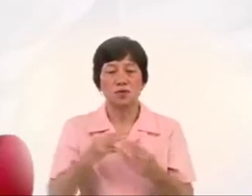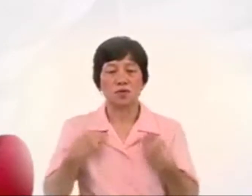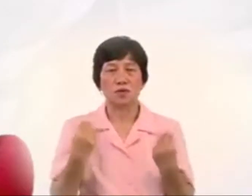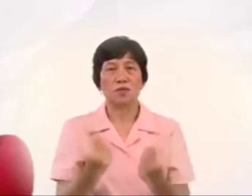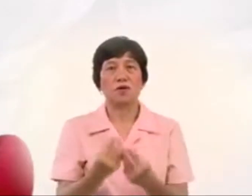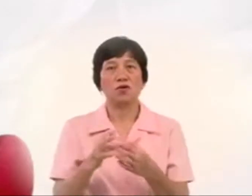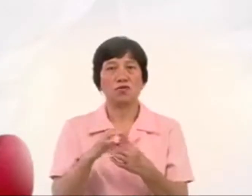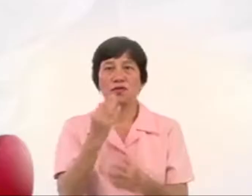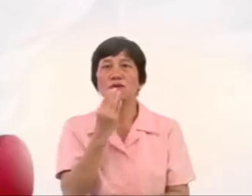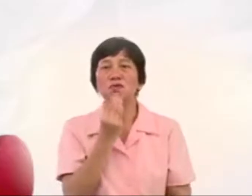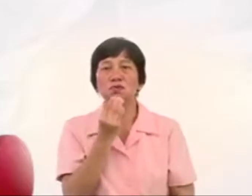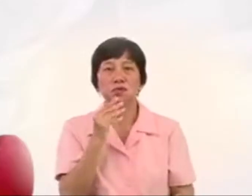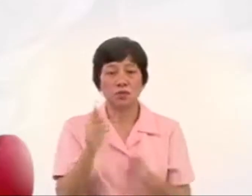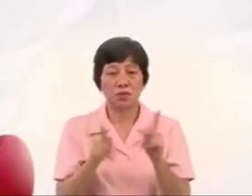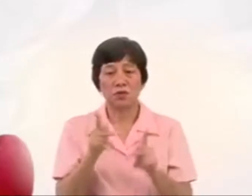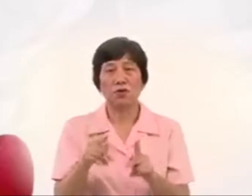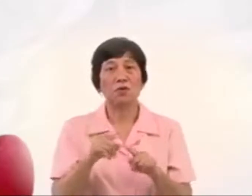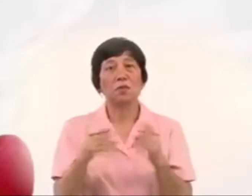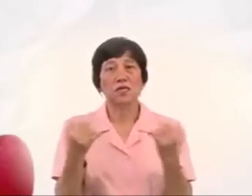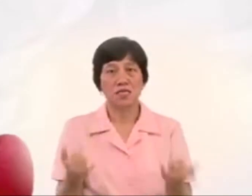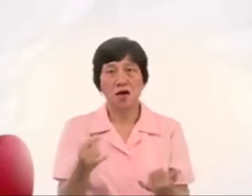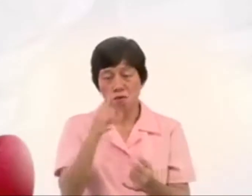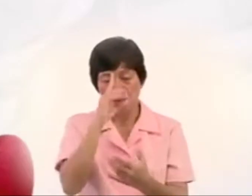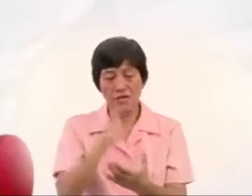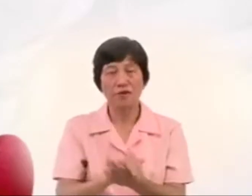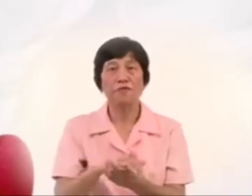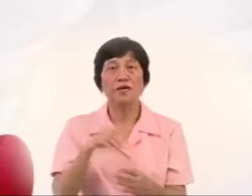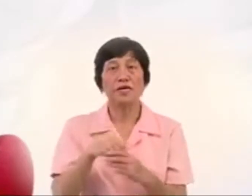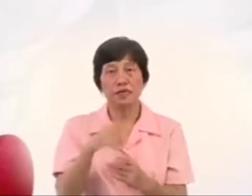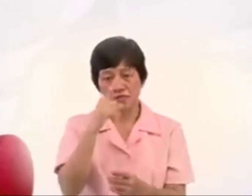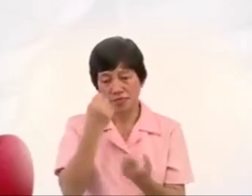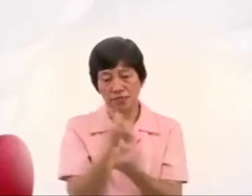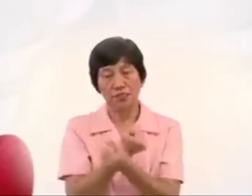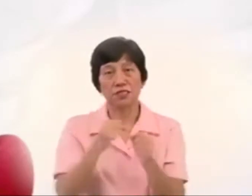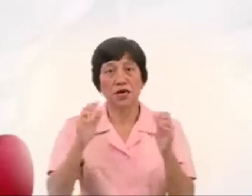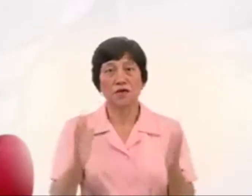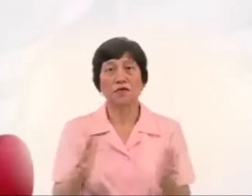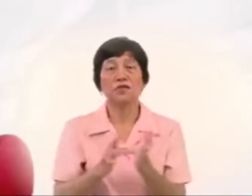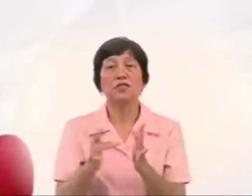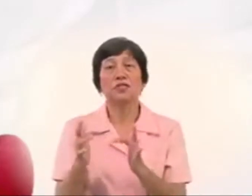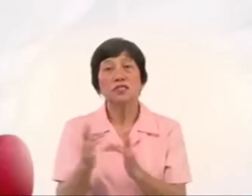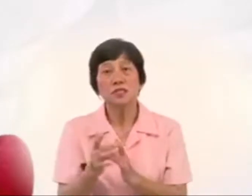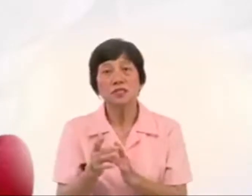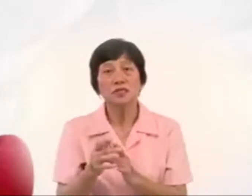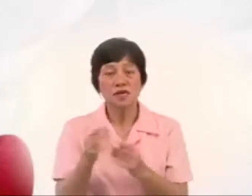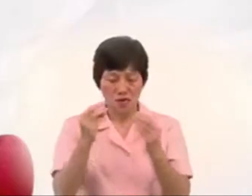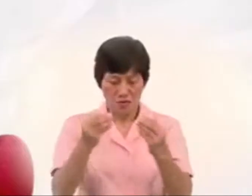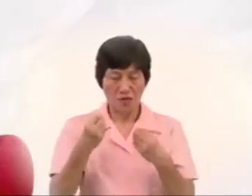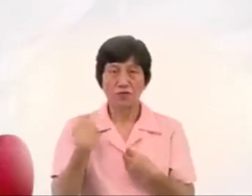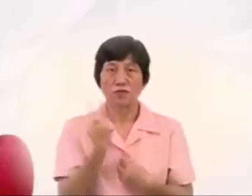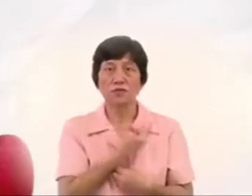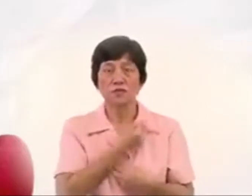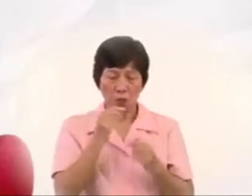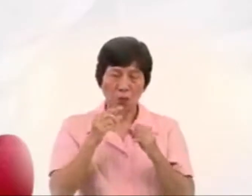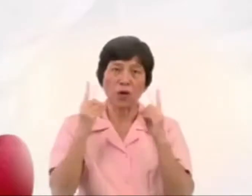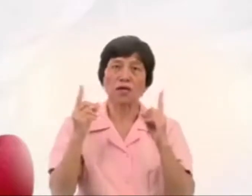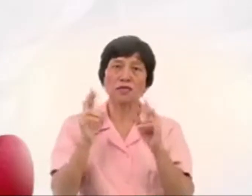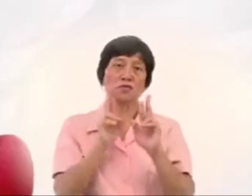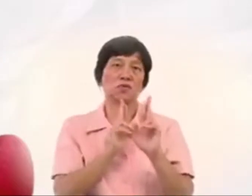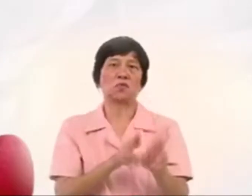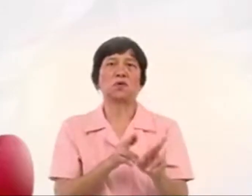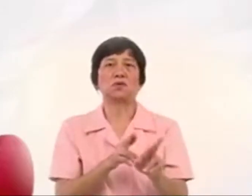Jewish people, but now believing in the Messiah Jesus, gives us a surprising response. He